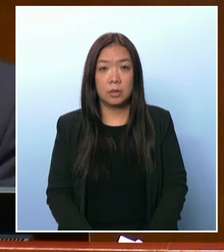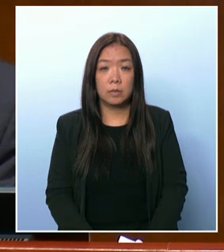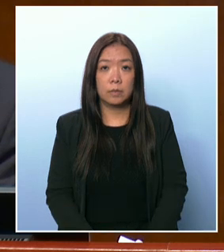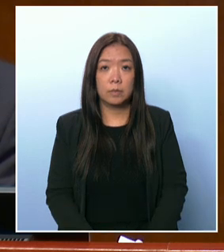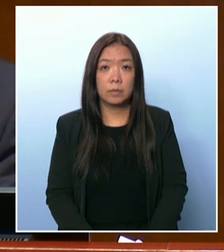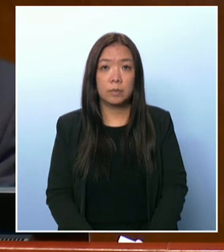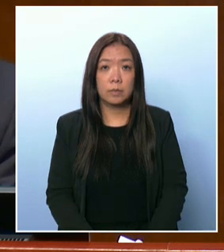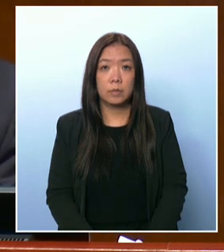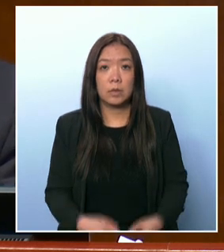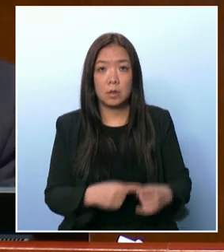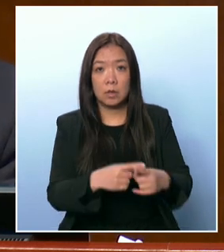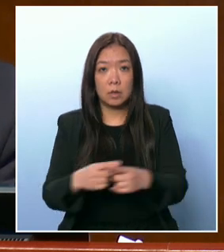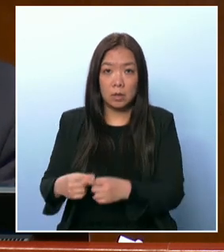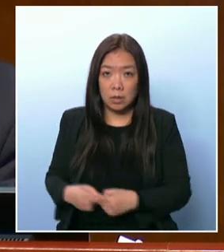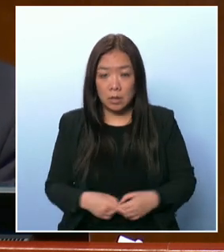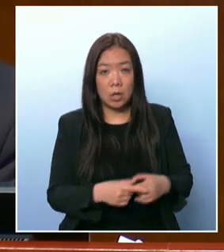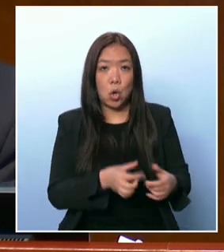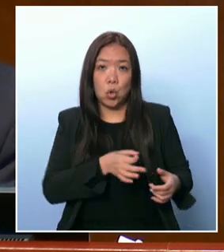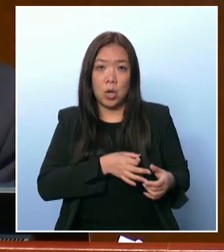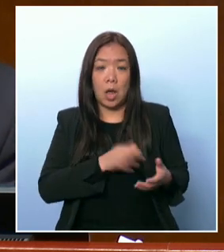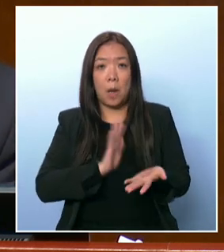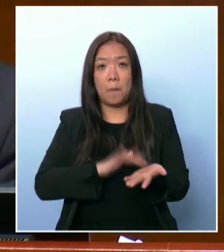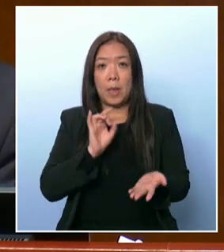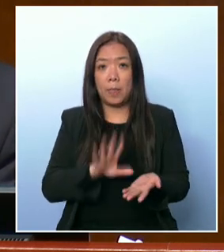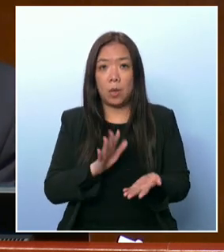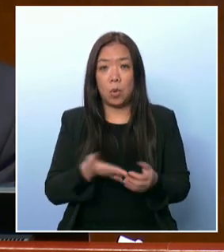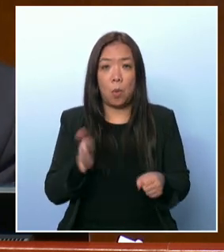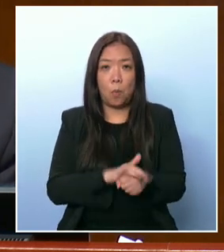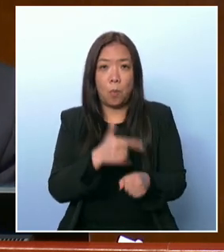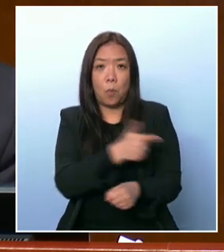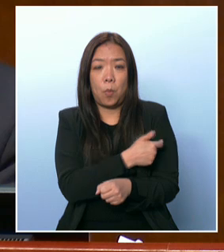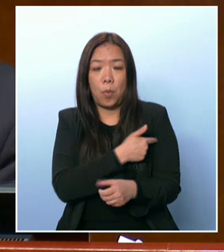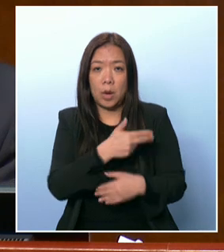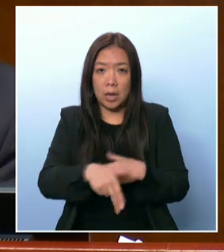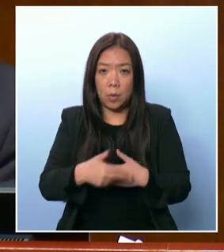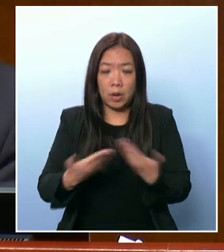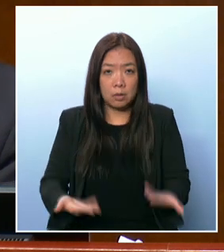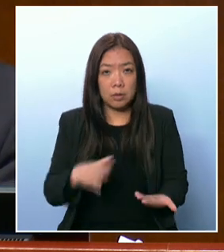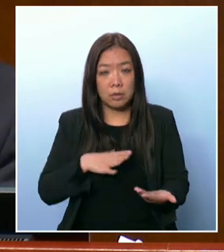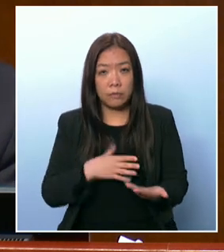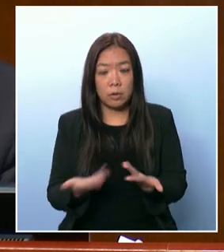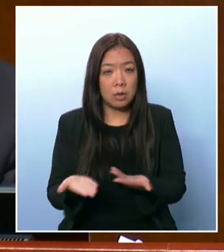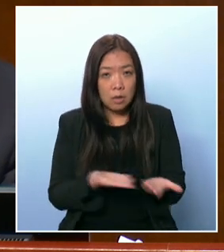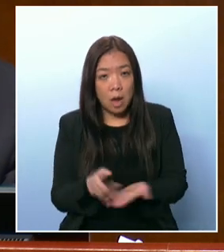proposal for the PWSC's consideration. The last item, updates on human